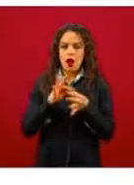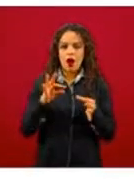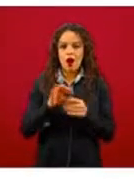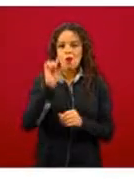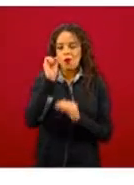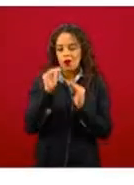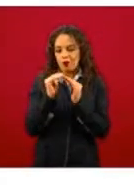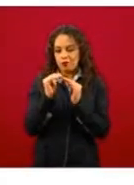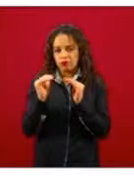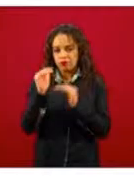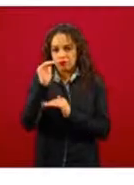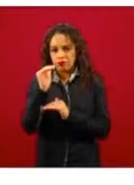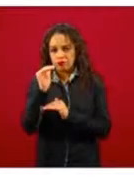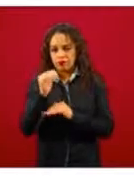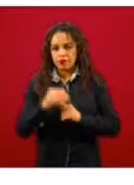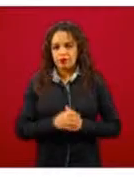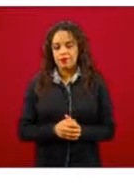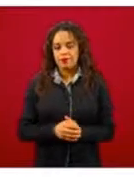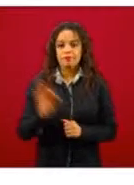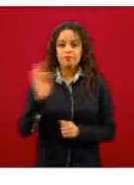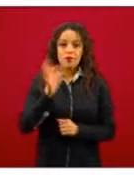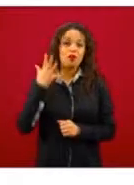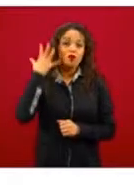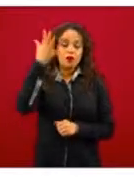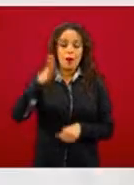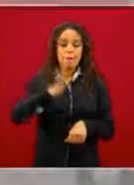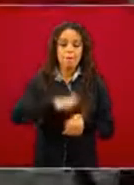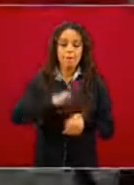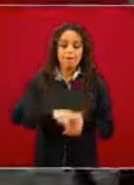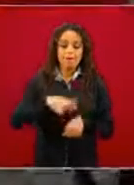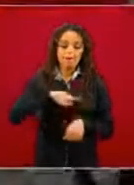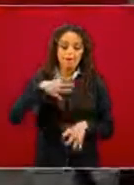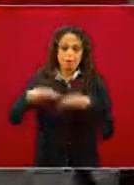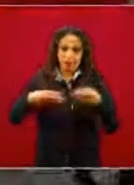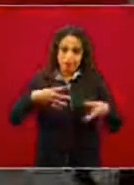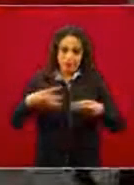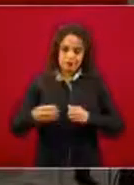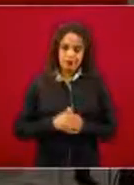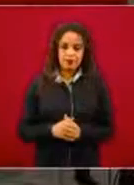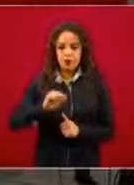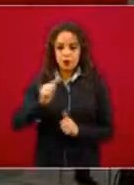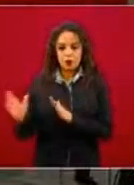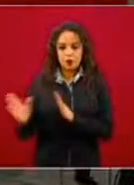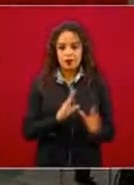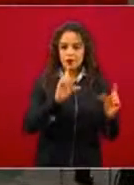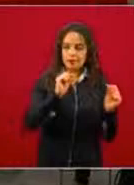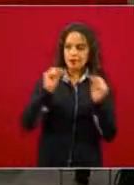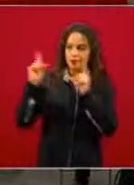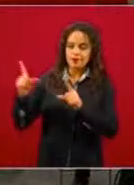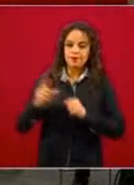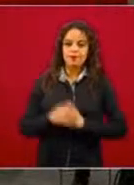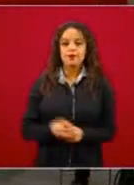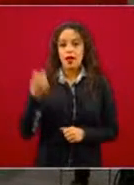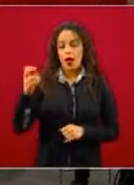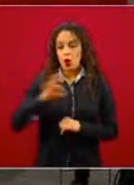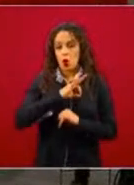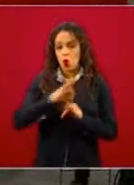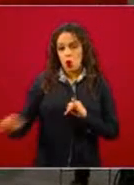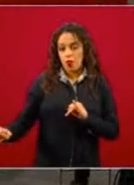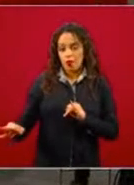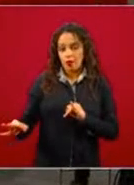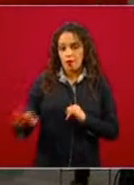mean, as we have seen before, could lead to an increase of the number of confirmed cases.